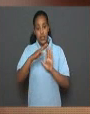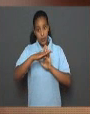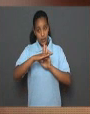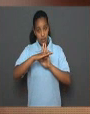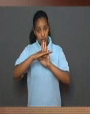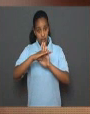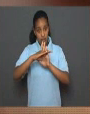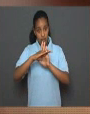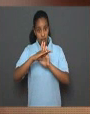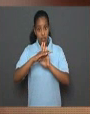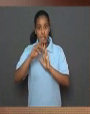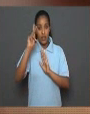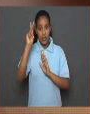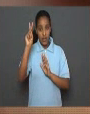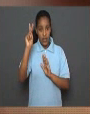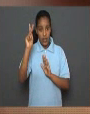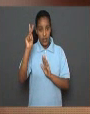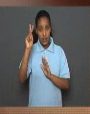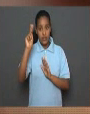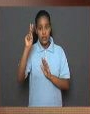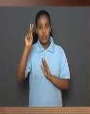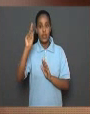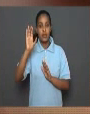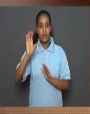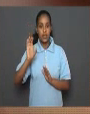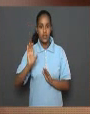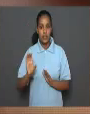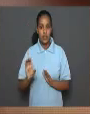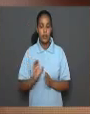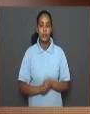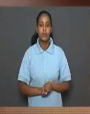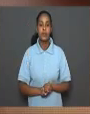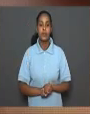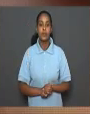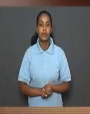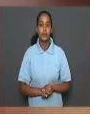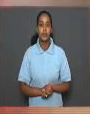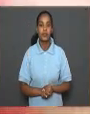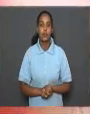represented by K subscript C.